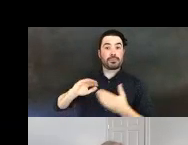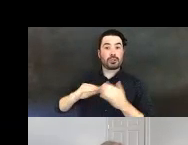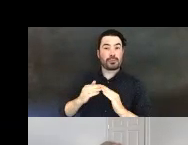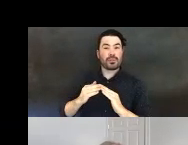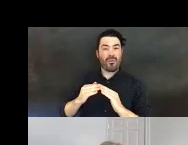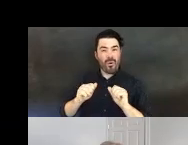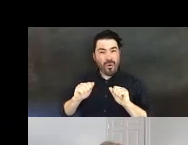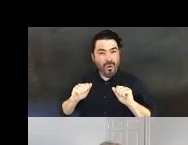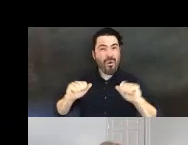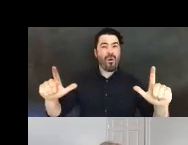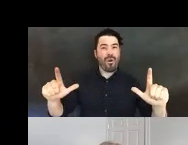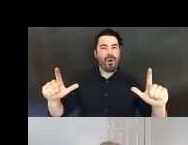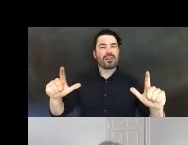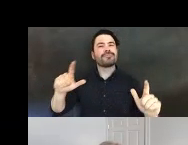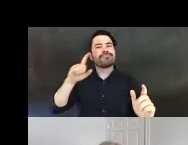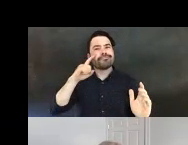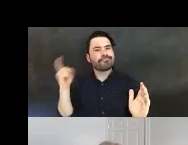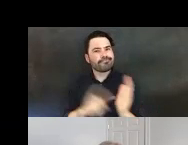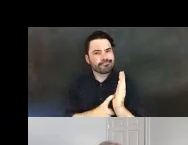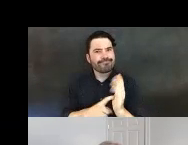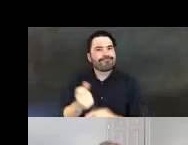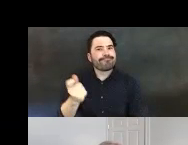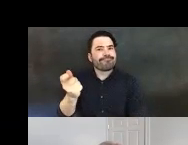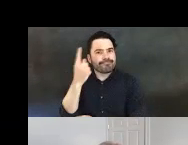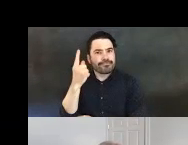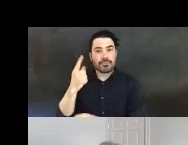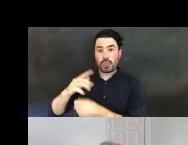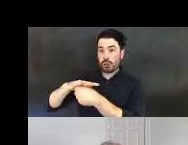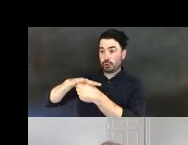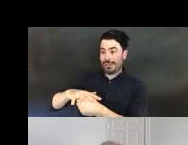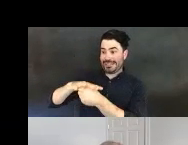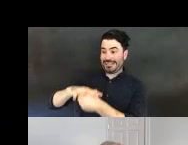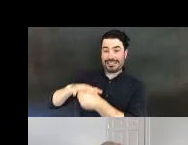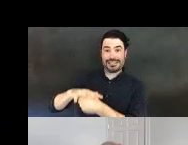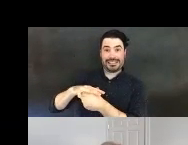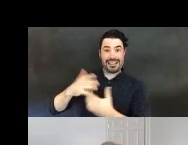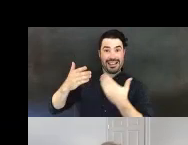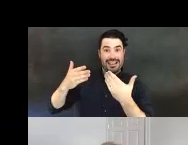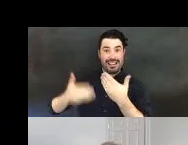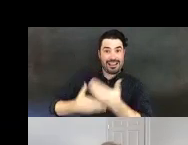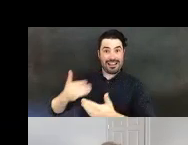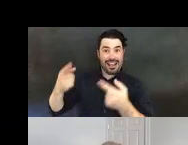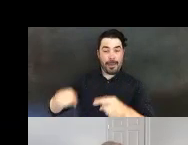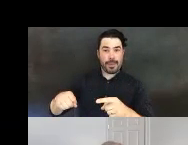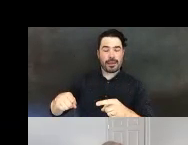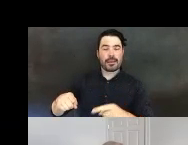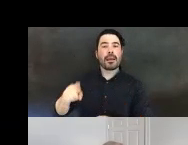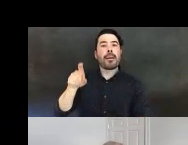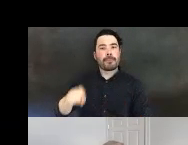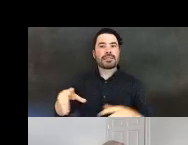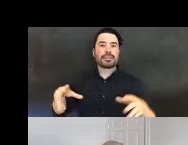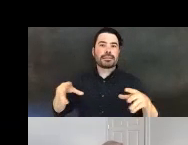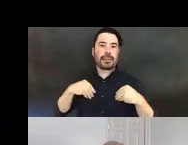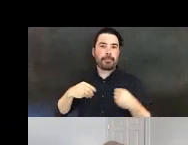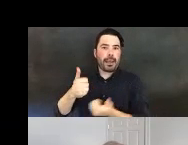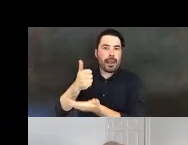acknowledge and recognize that during very stressful times like these, we may need some help. And the notion that we can continue